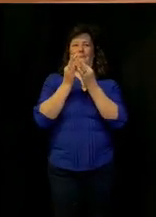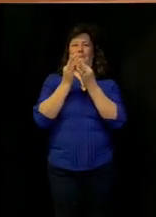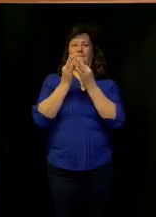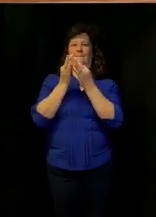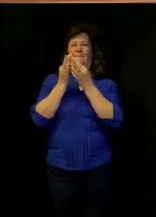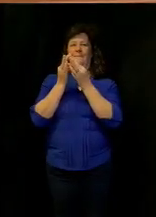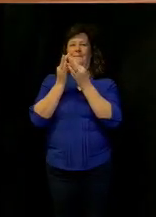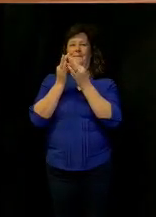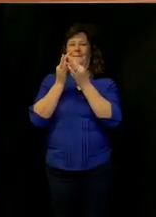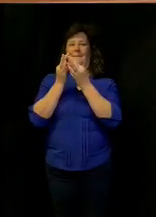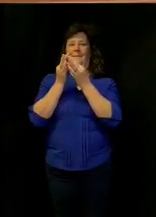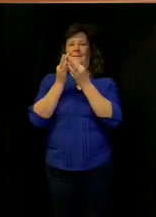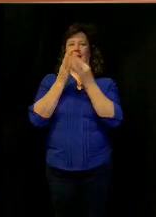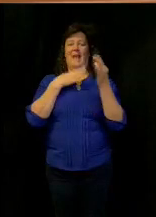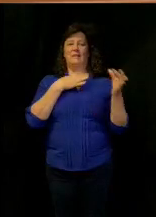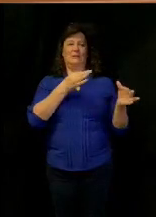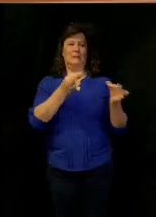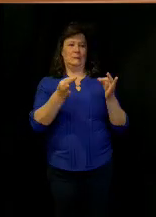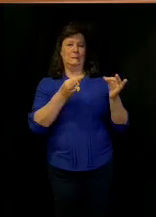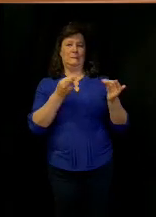I just described some of your families.